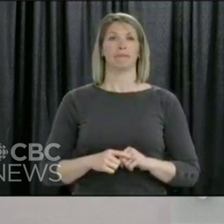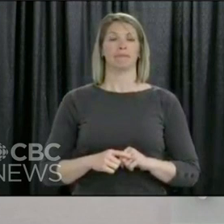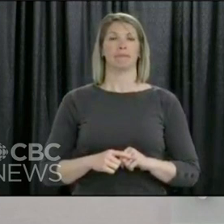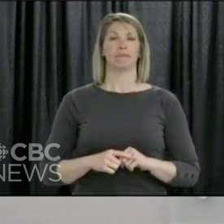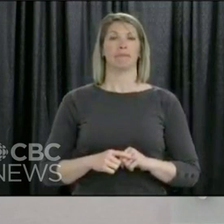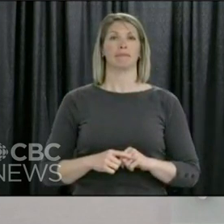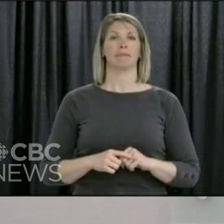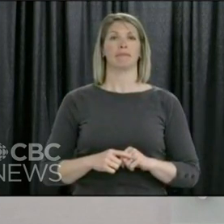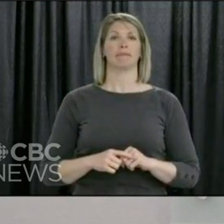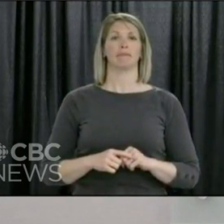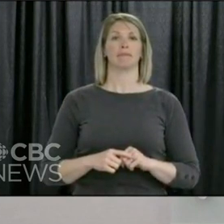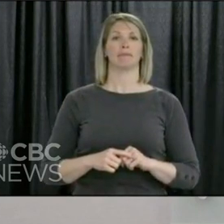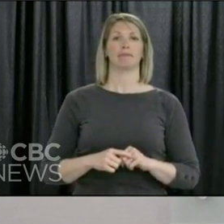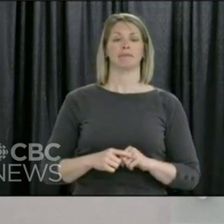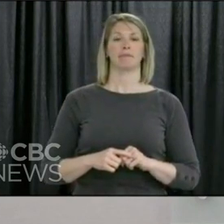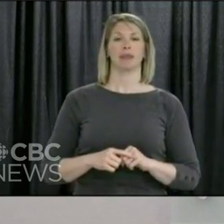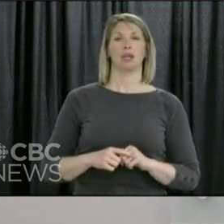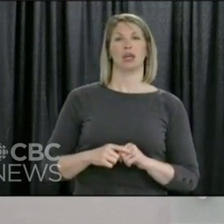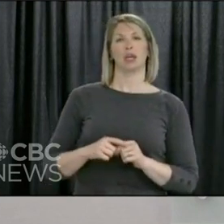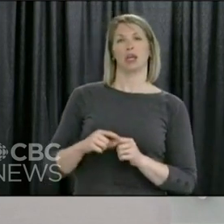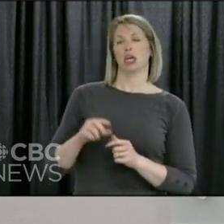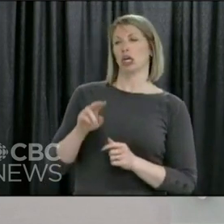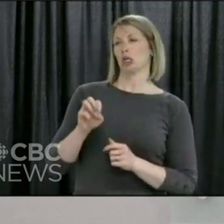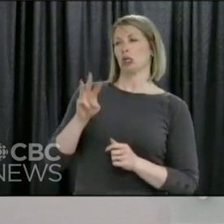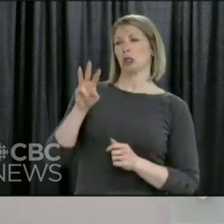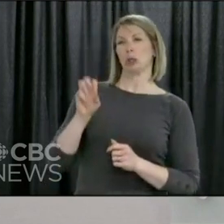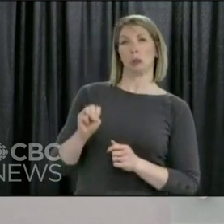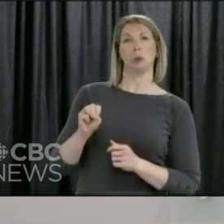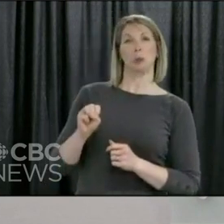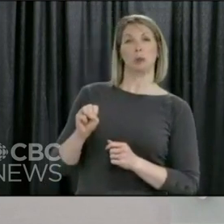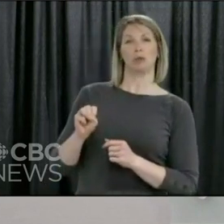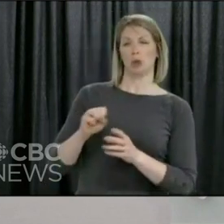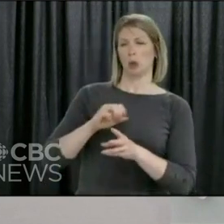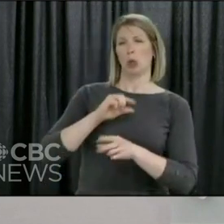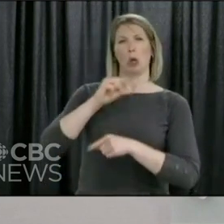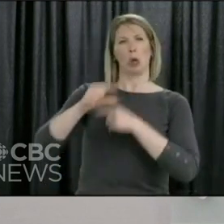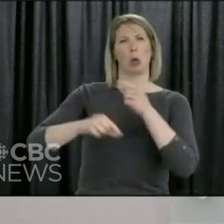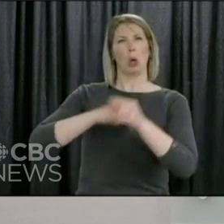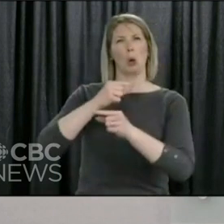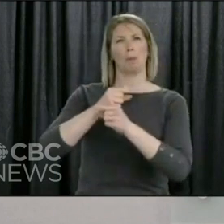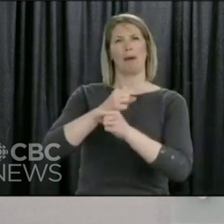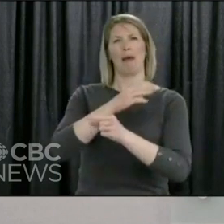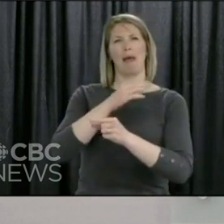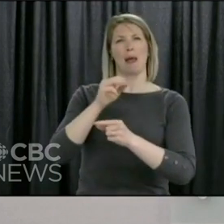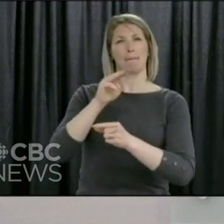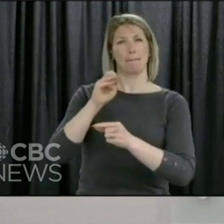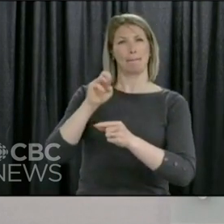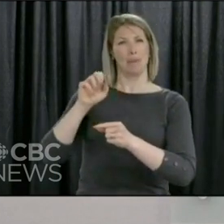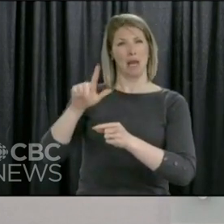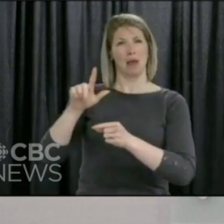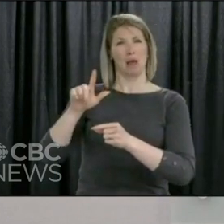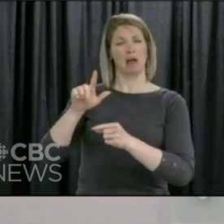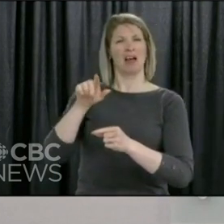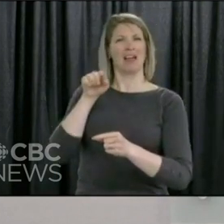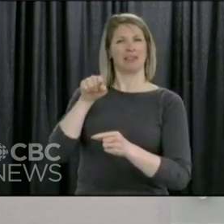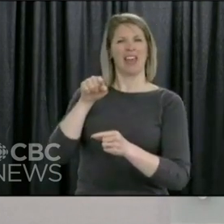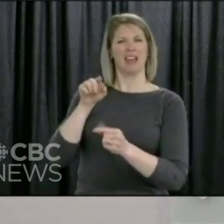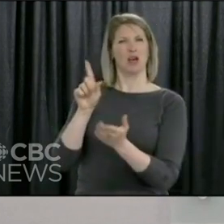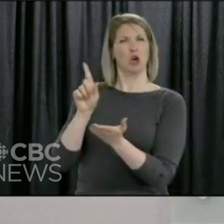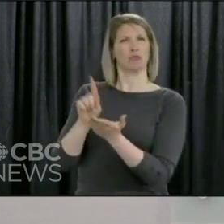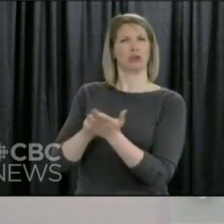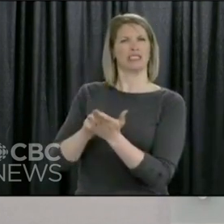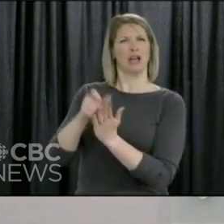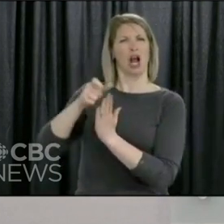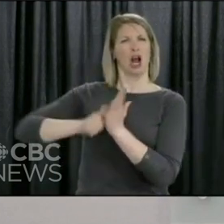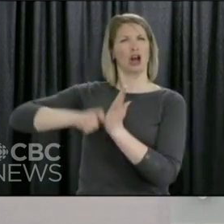The Globe and Mail had a very dismal account of Newfoundland finances in the future. Has